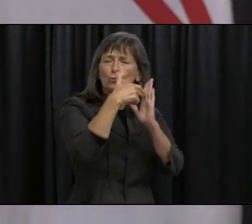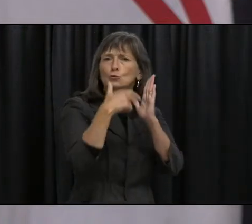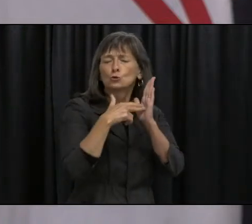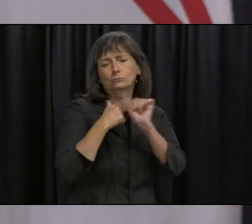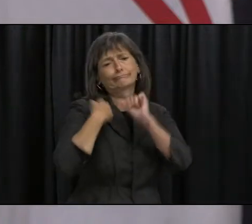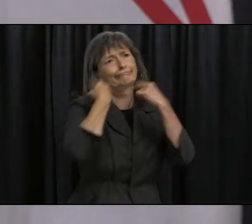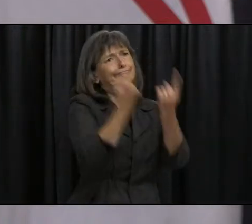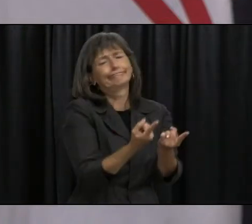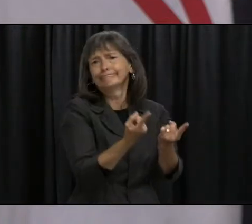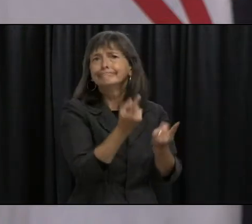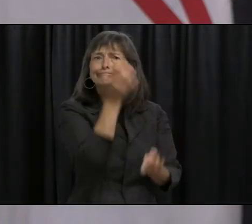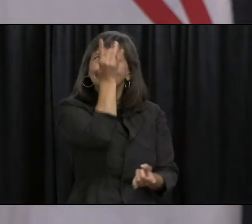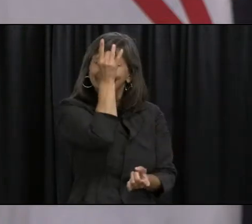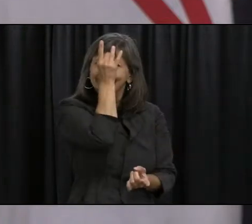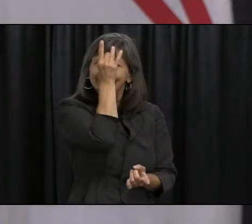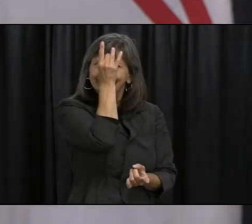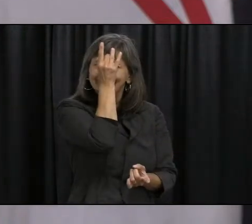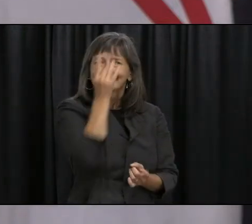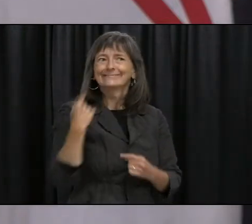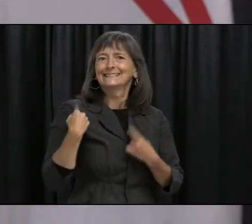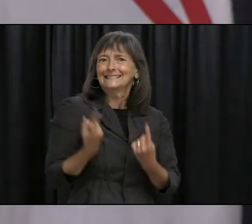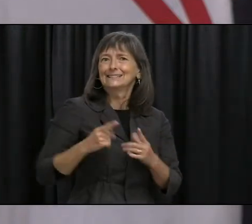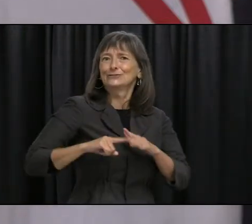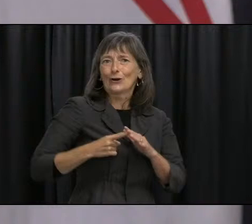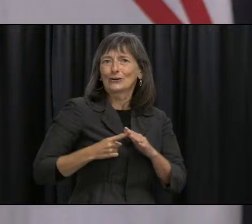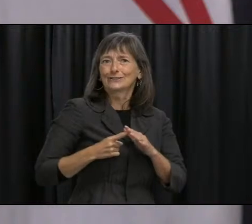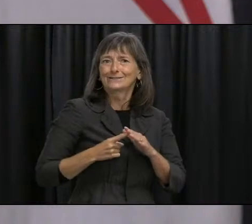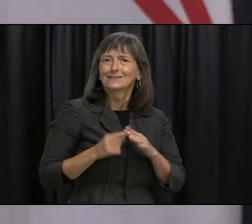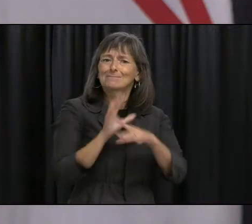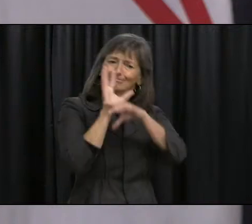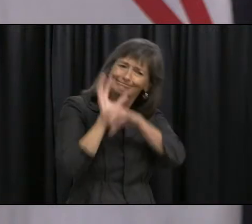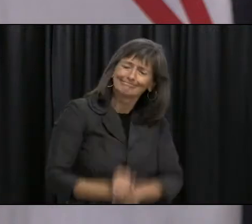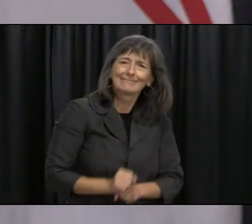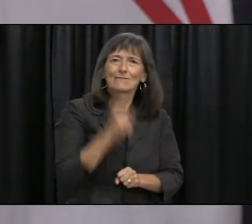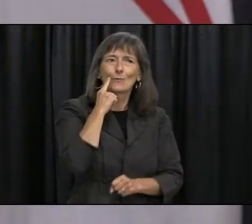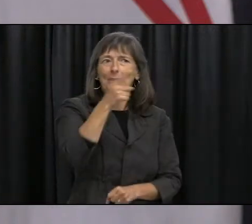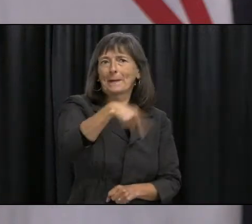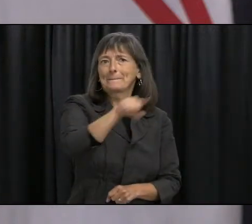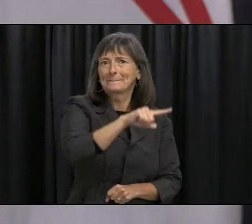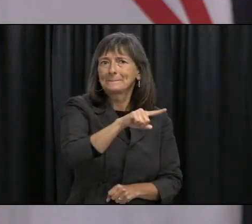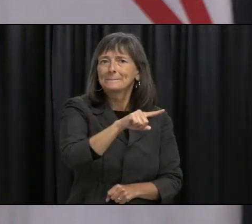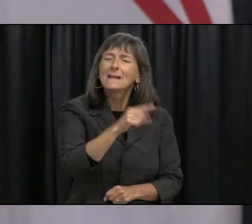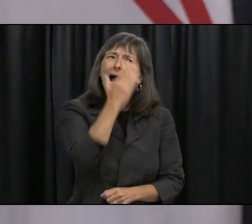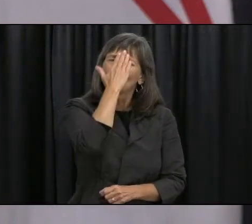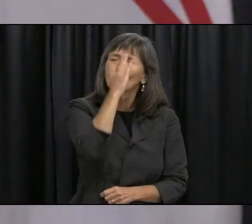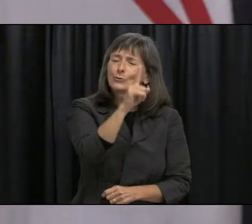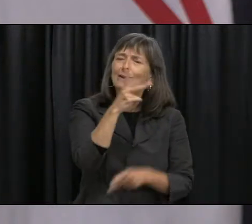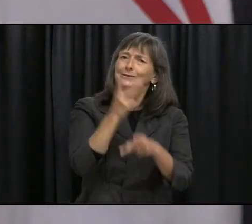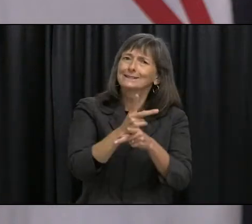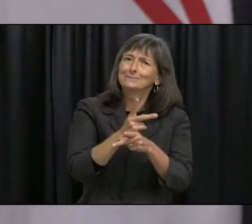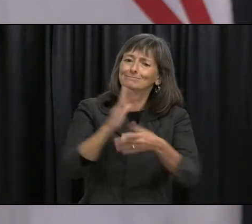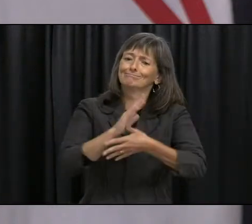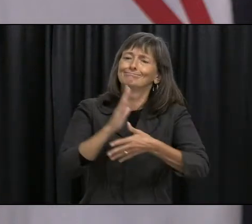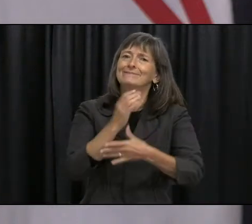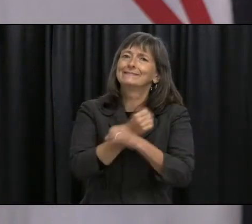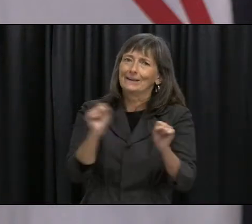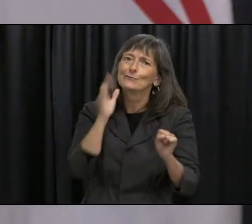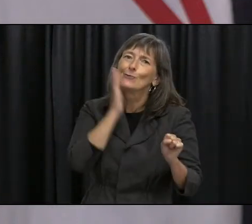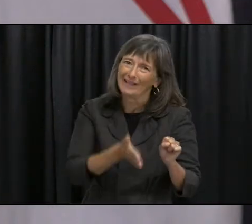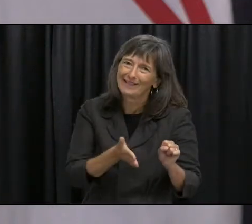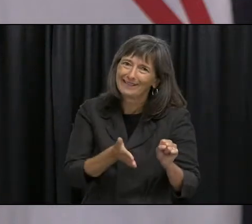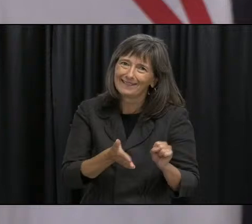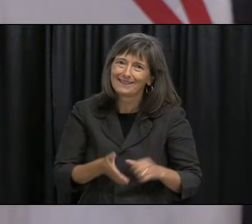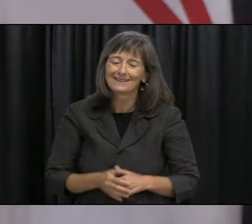them from the beginning. I have no doubt they will continue to do what is required to keep their families and those around them safe. As